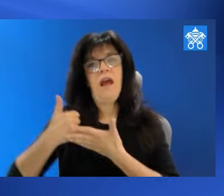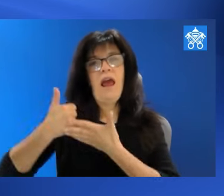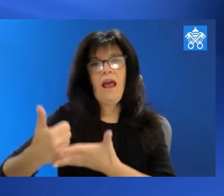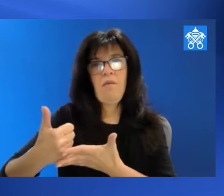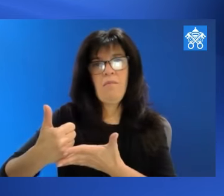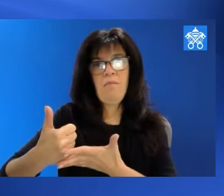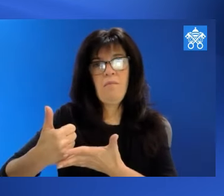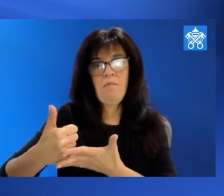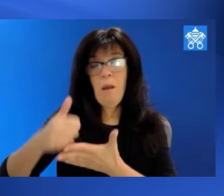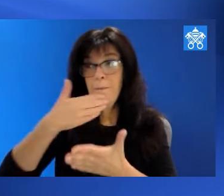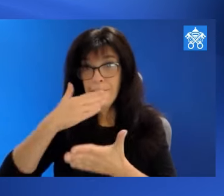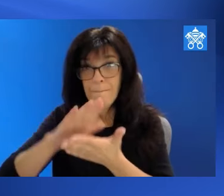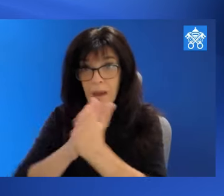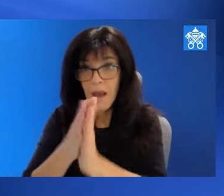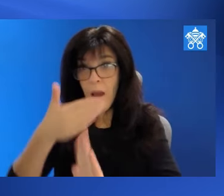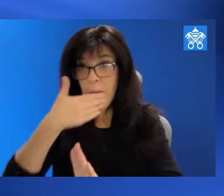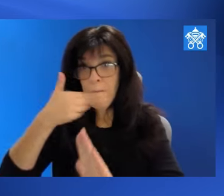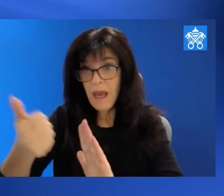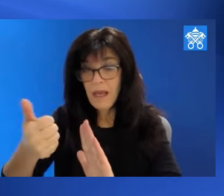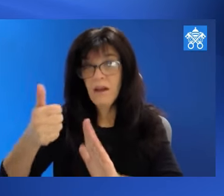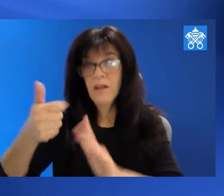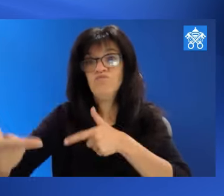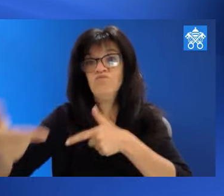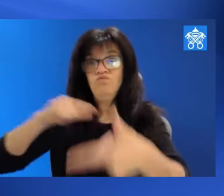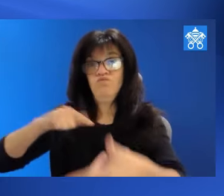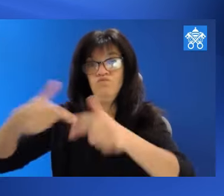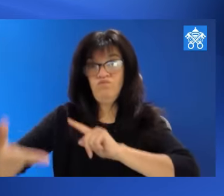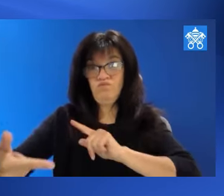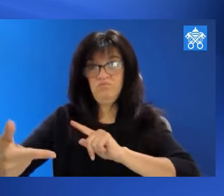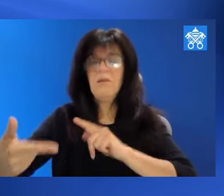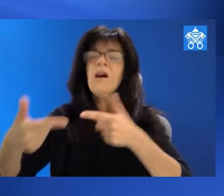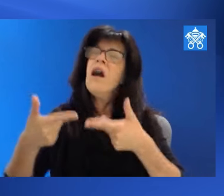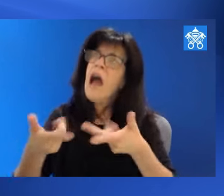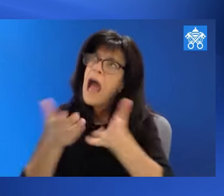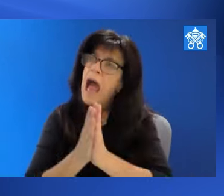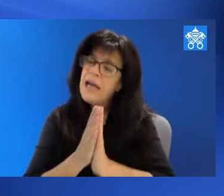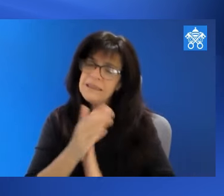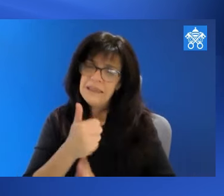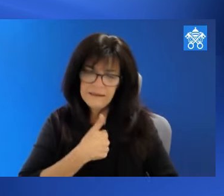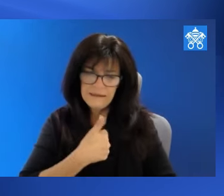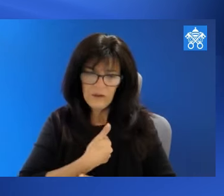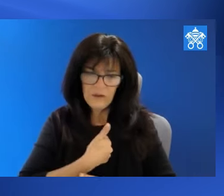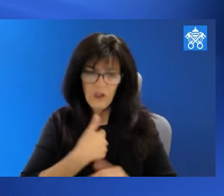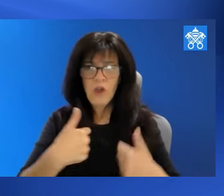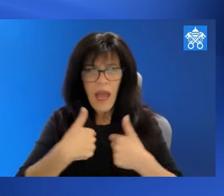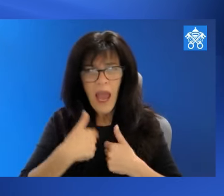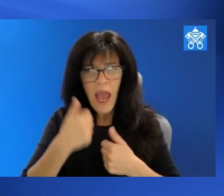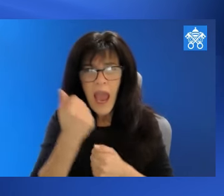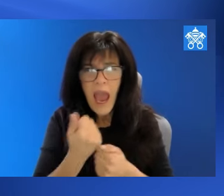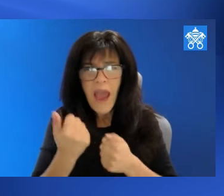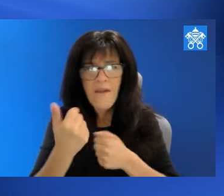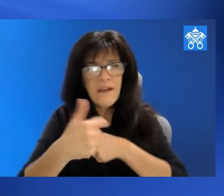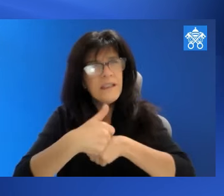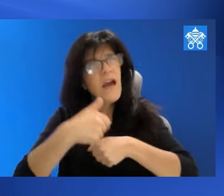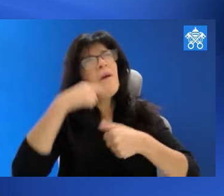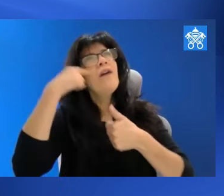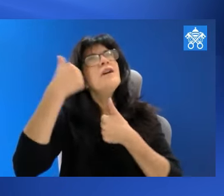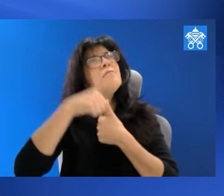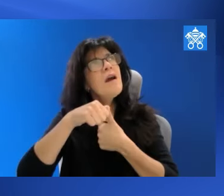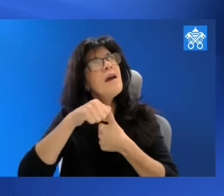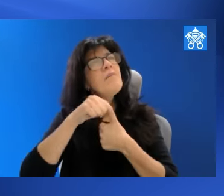Dear brothers and sisters, let us ask ourselves then, do I pause every now and then to remember the joy that grew